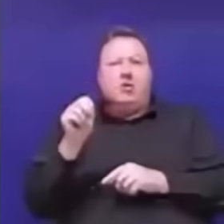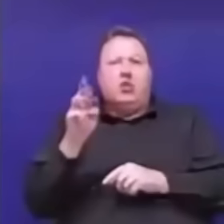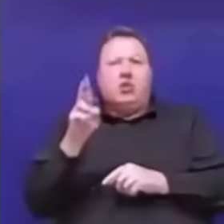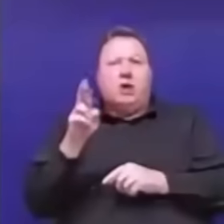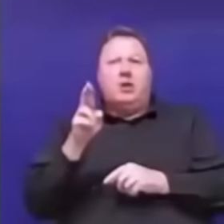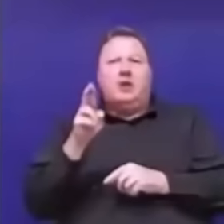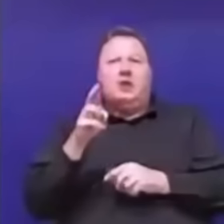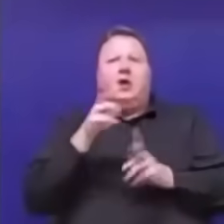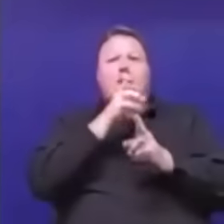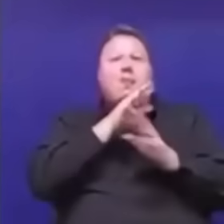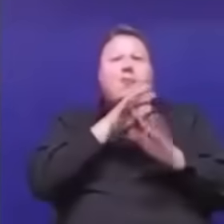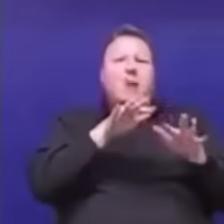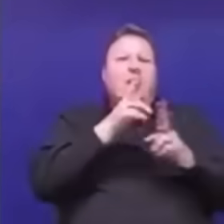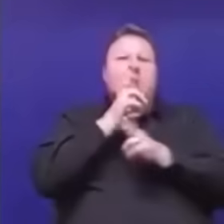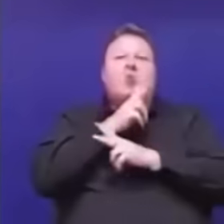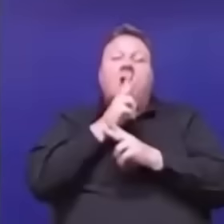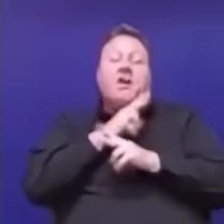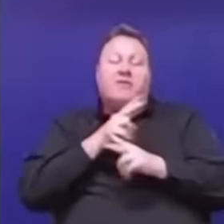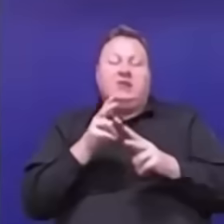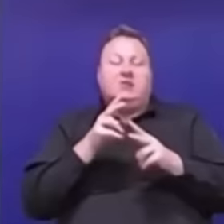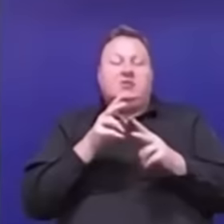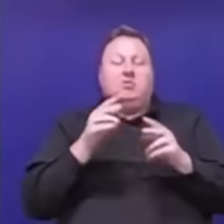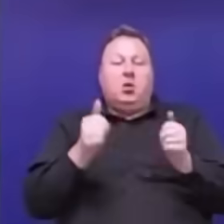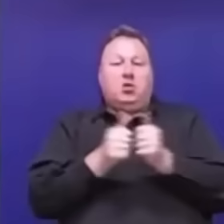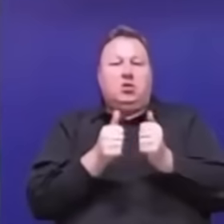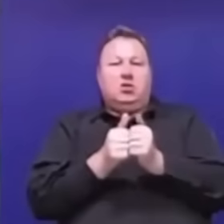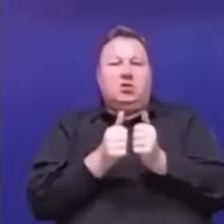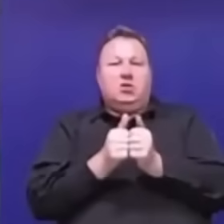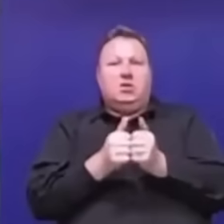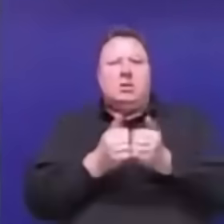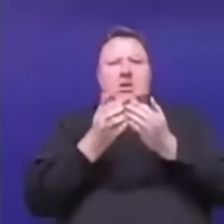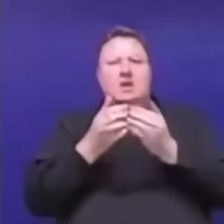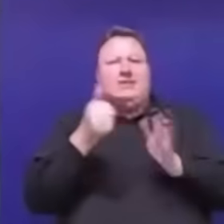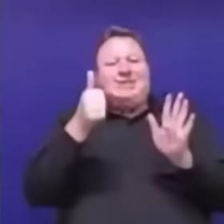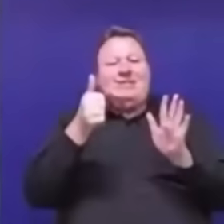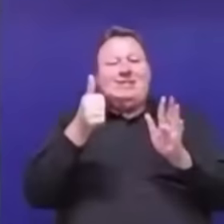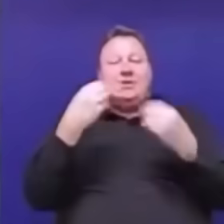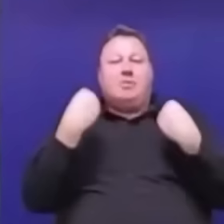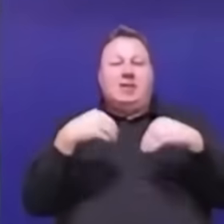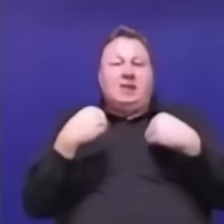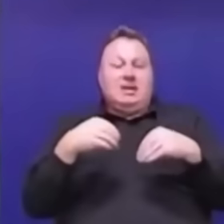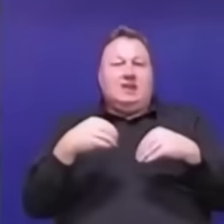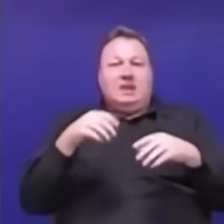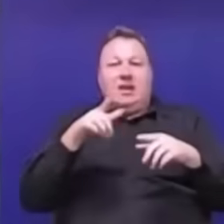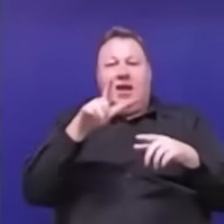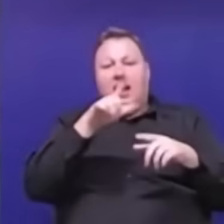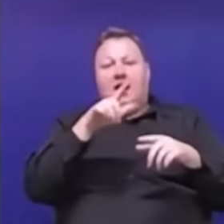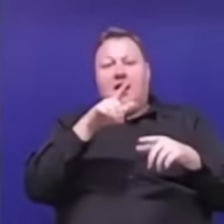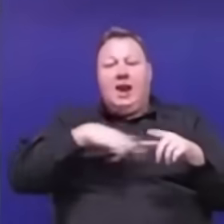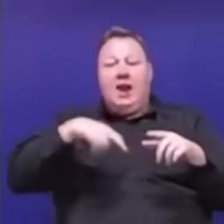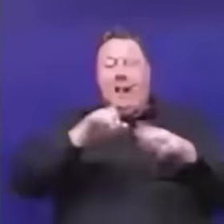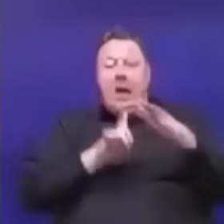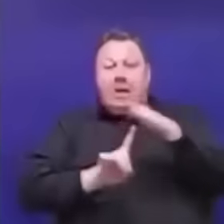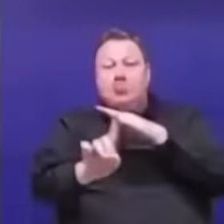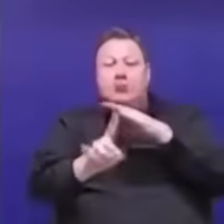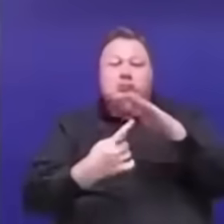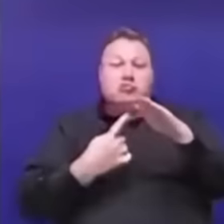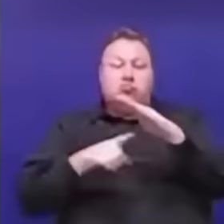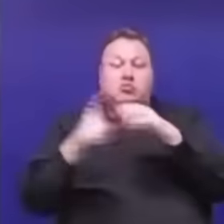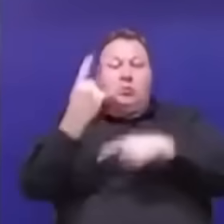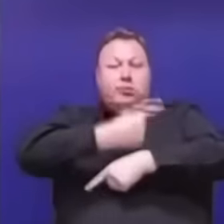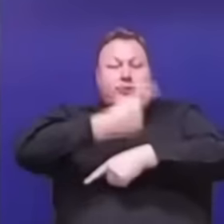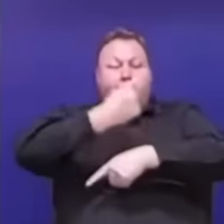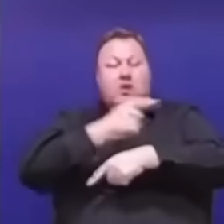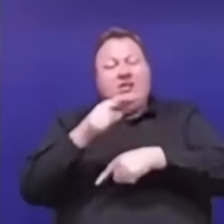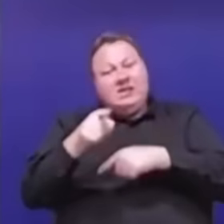demolish and rebuild our country's 6 busiest land ports of entry. Taken together, our reform agenda is